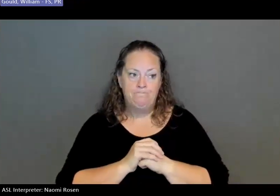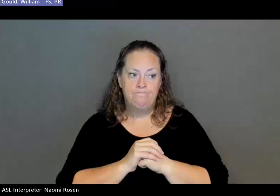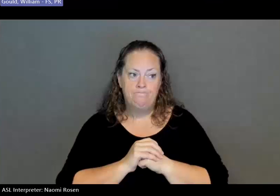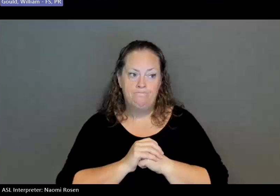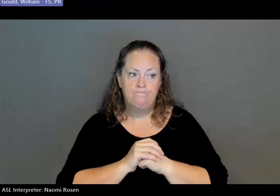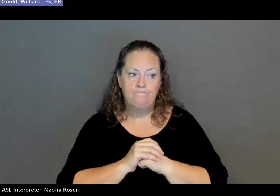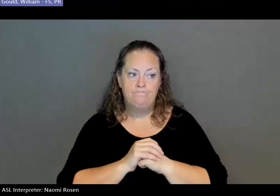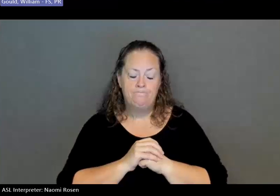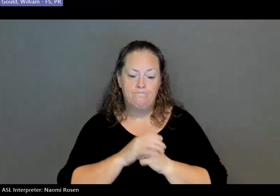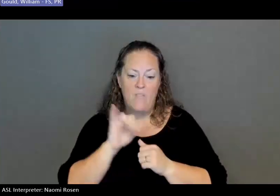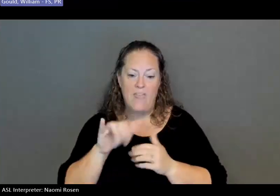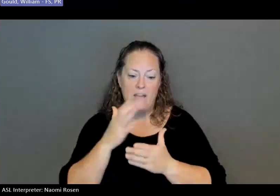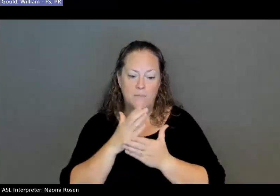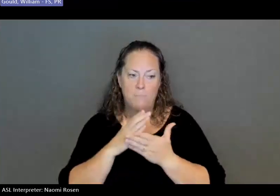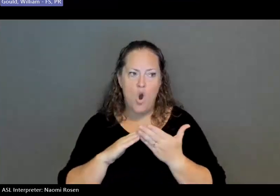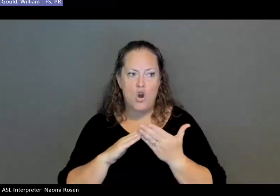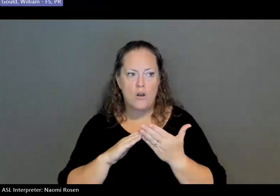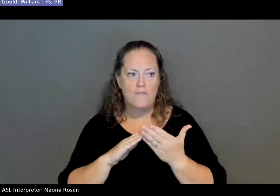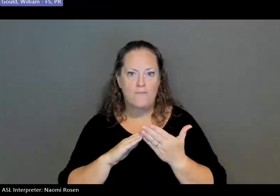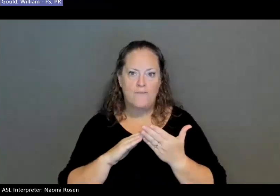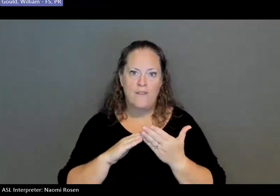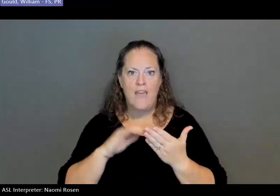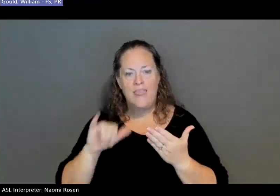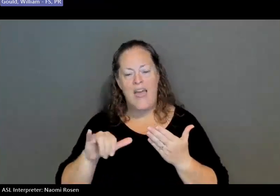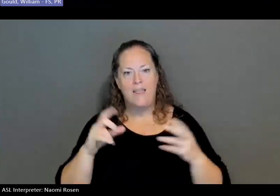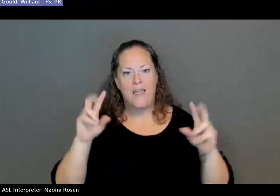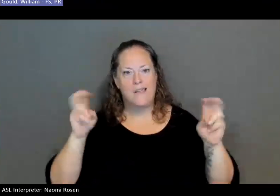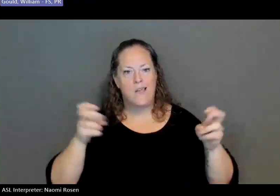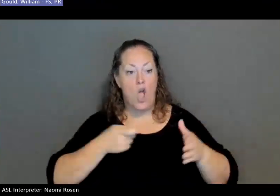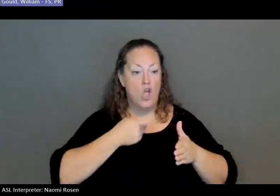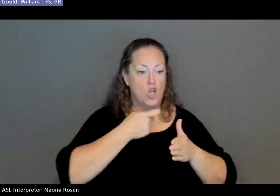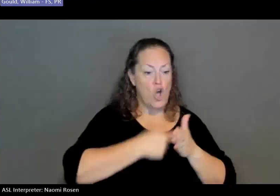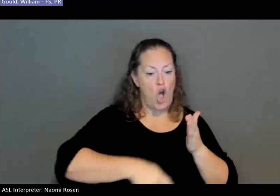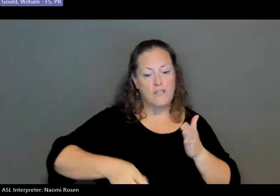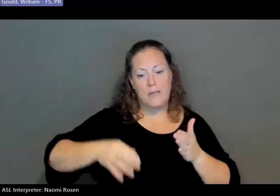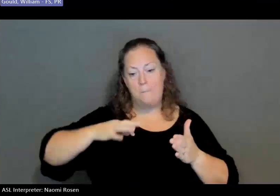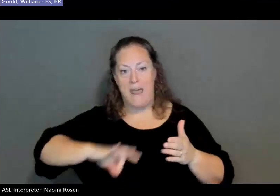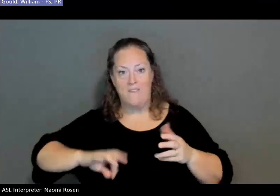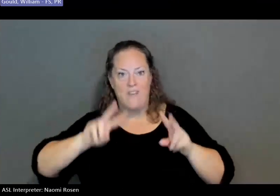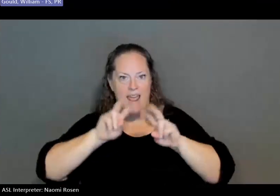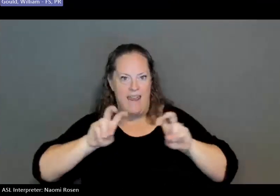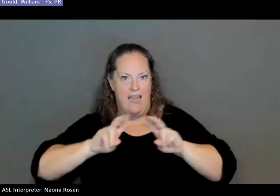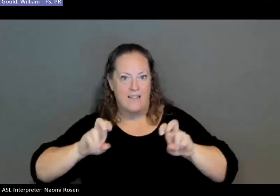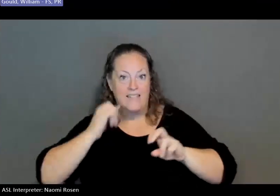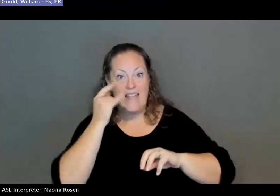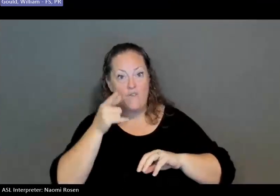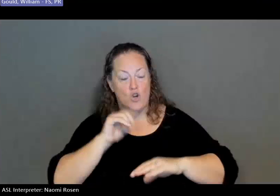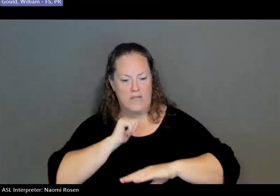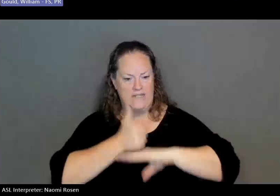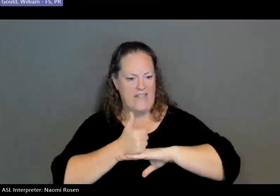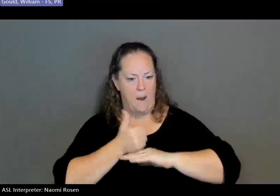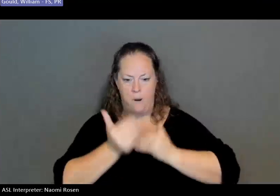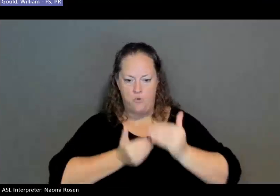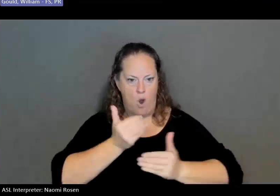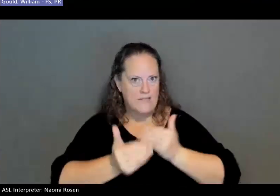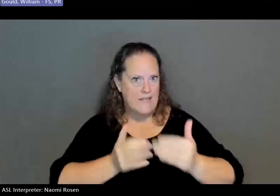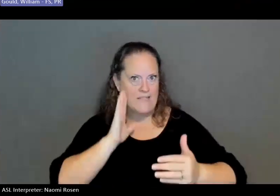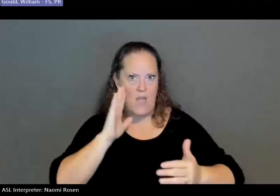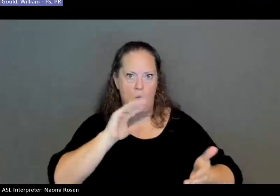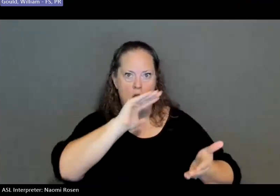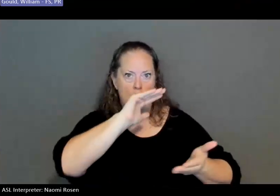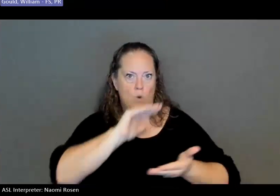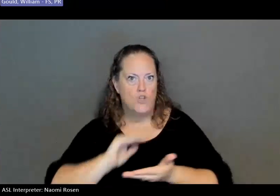it's part of the kind of cost benefit analysis if you're going to implement a practice to reduce drought. The timing of